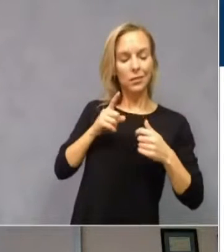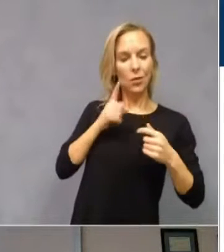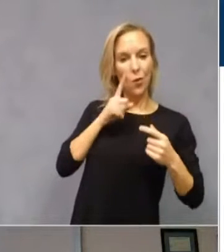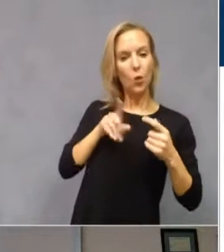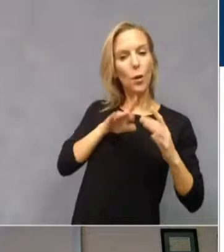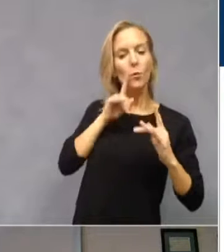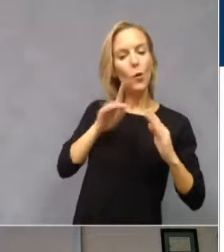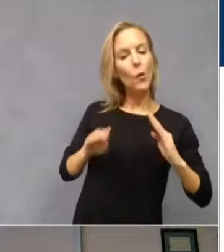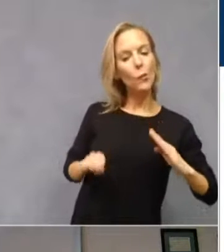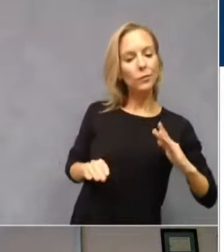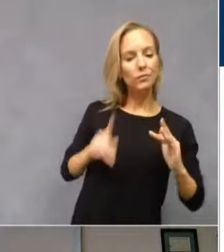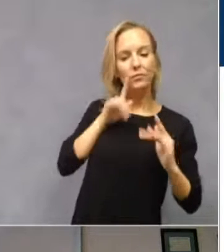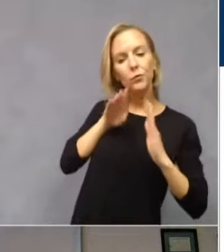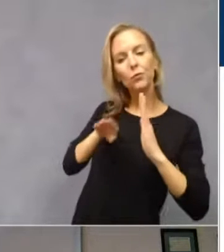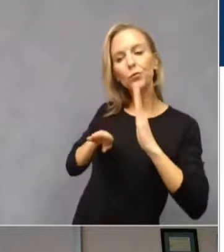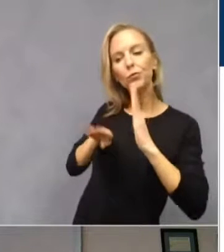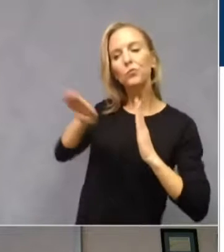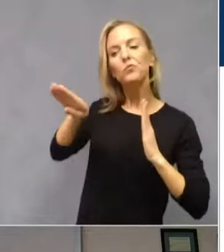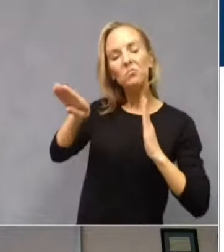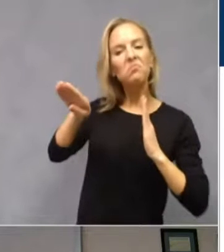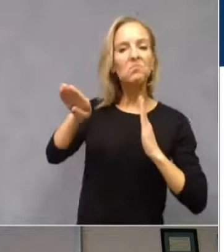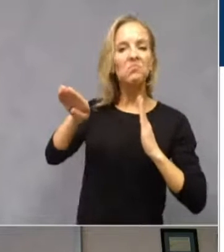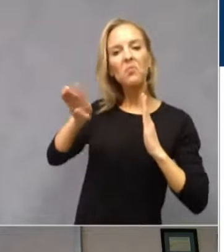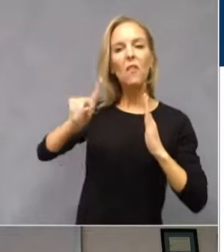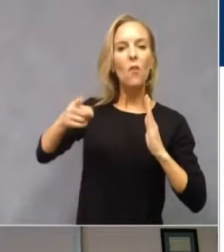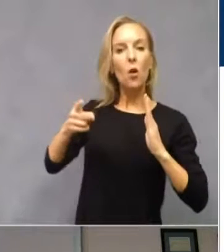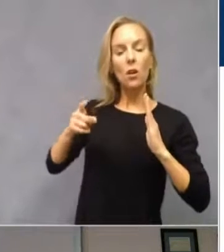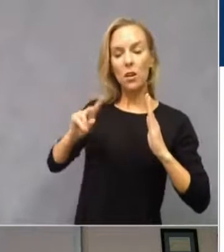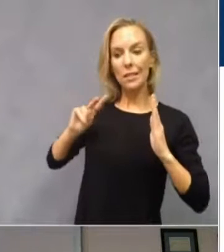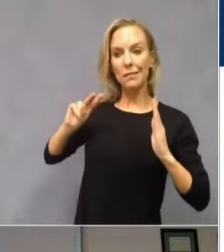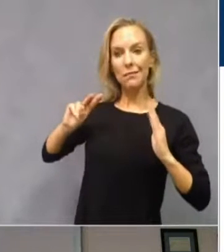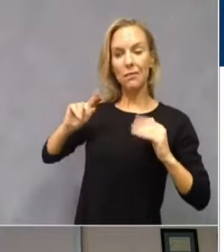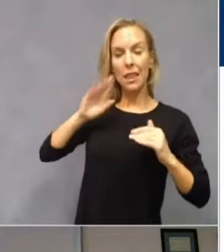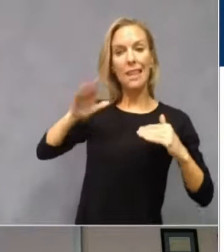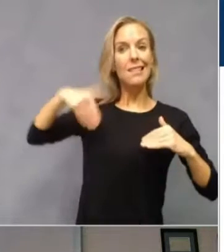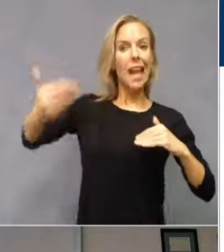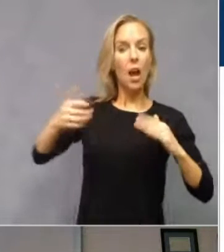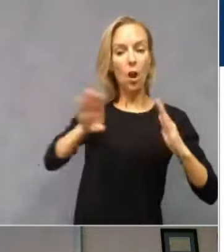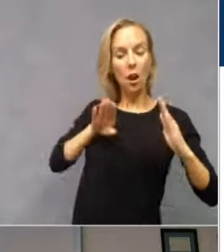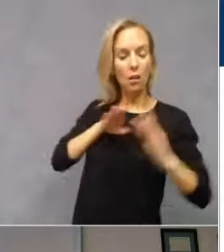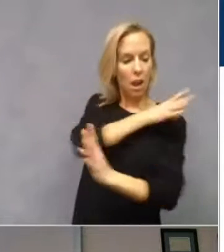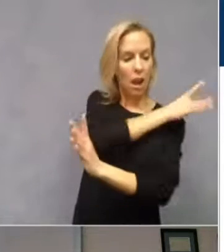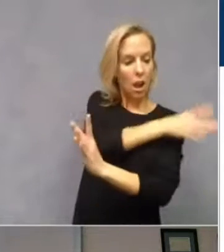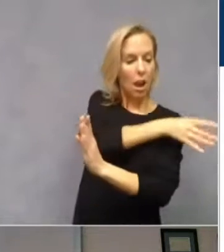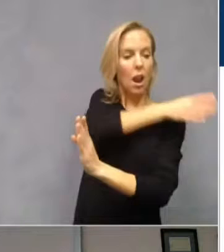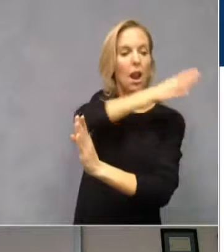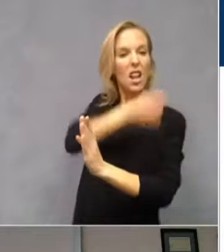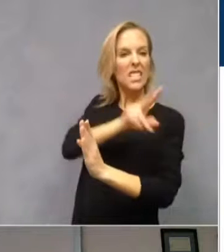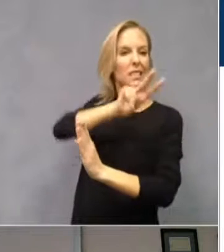was bigger. It rose more quickly and lasted longer. And the third surge is